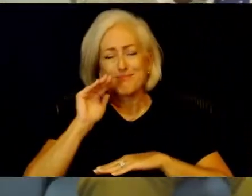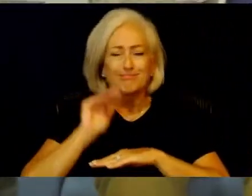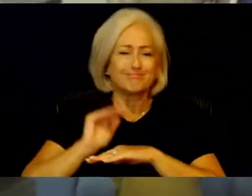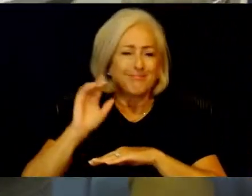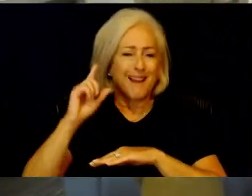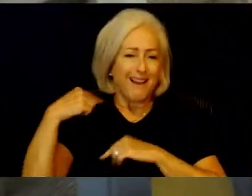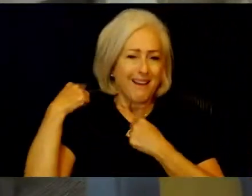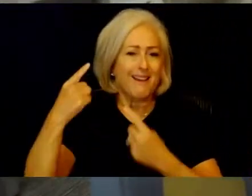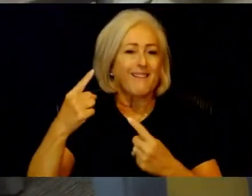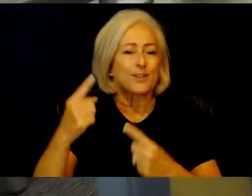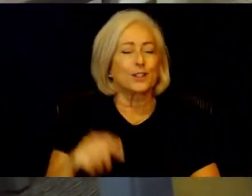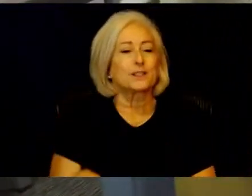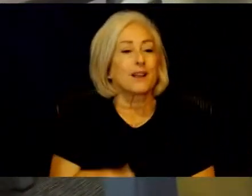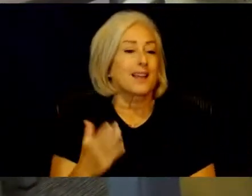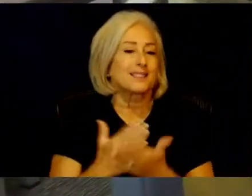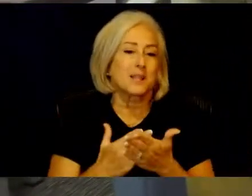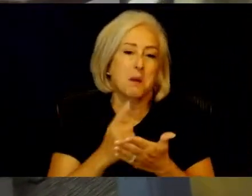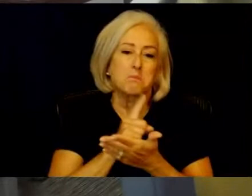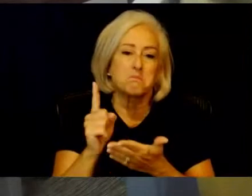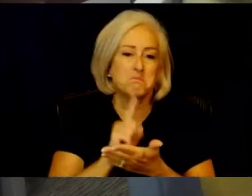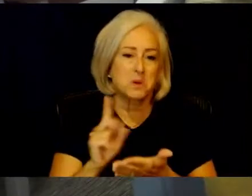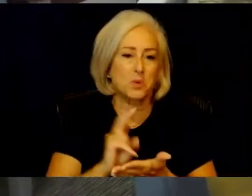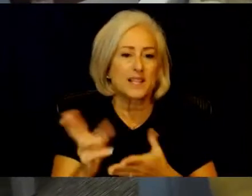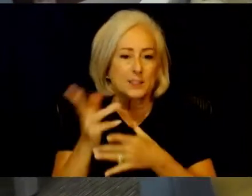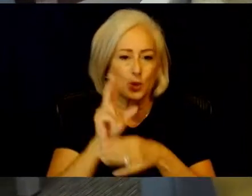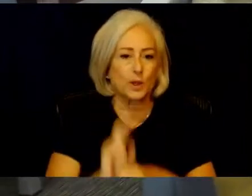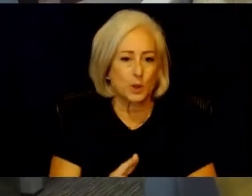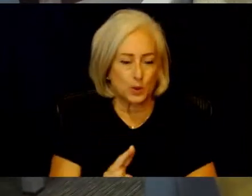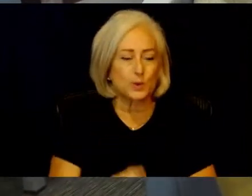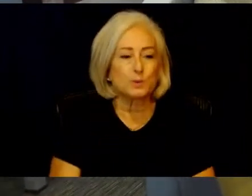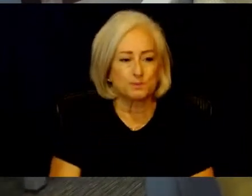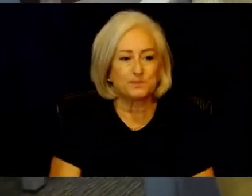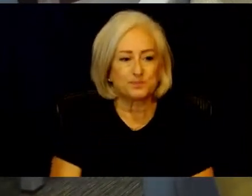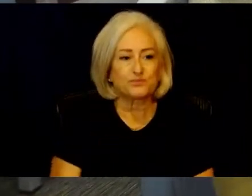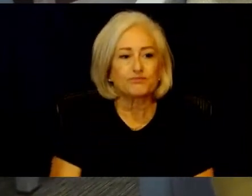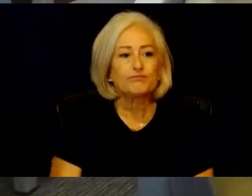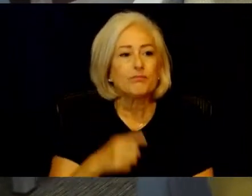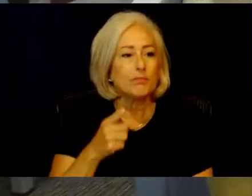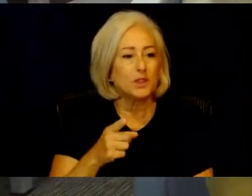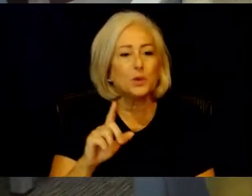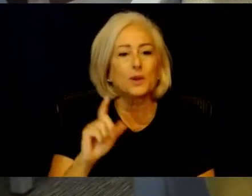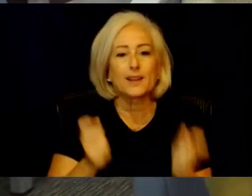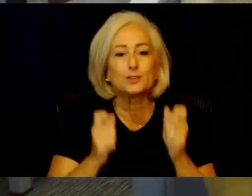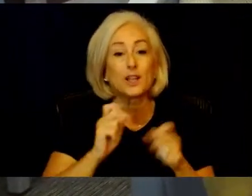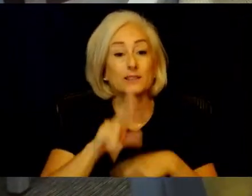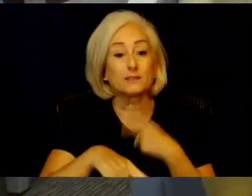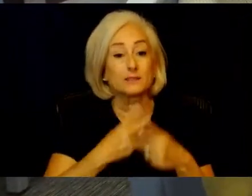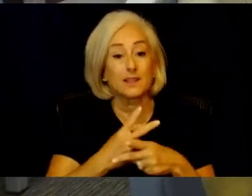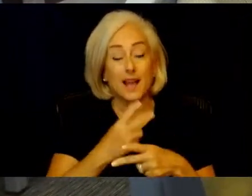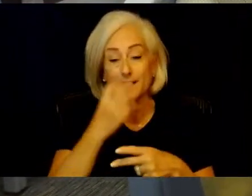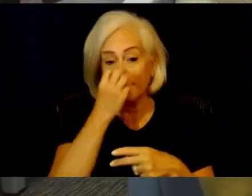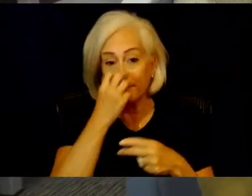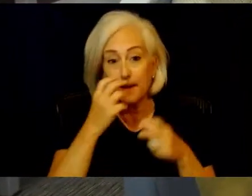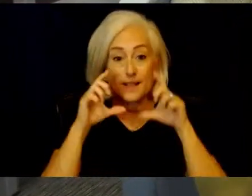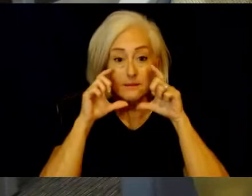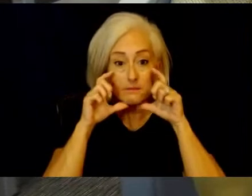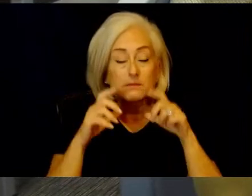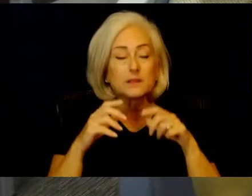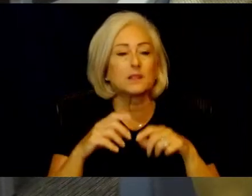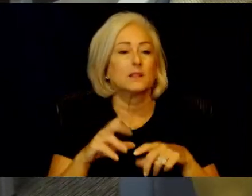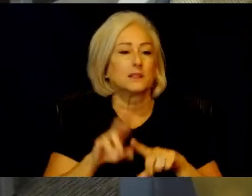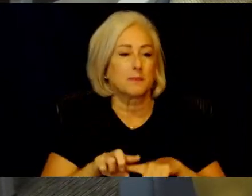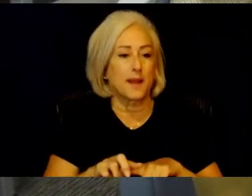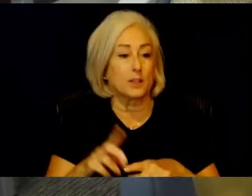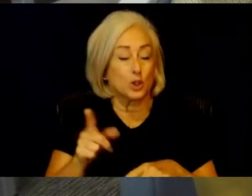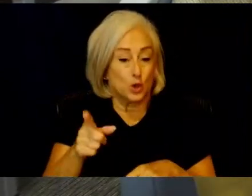really intolerant to a type of mask, first try to change the mask to something you can like. And after that, you can try wearing the mask in the evening for a couple hours without